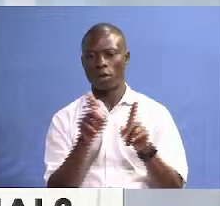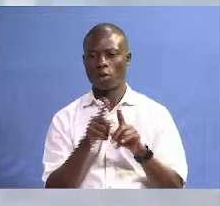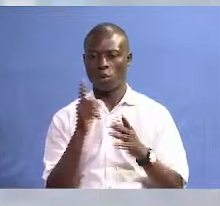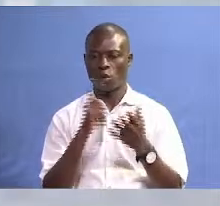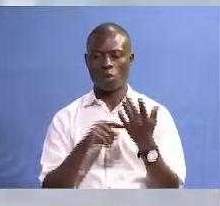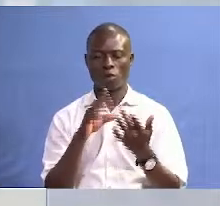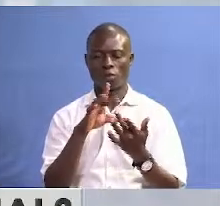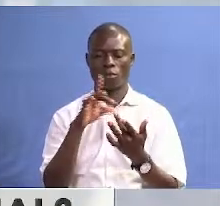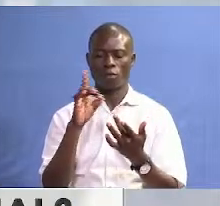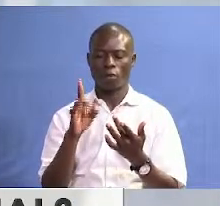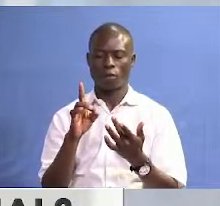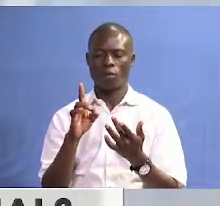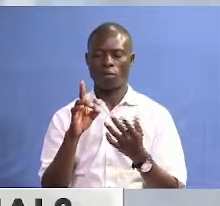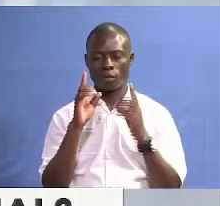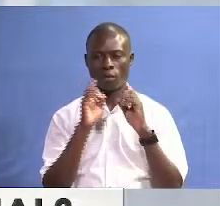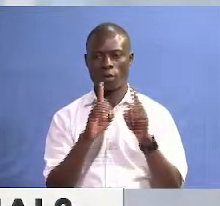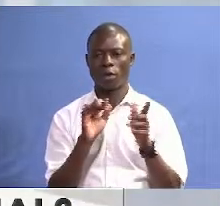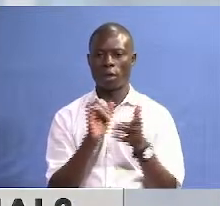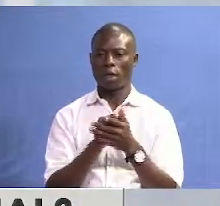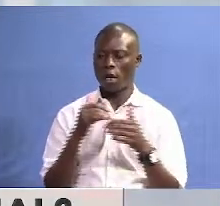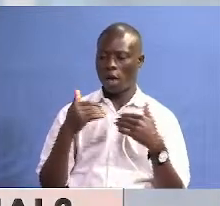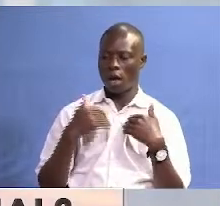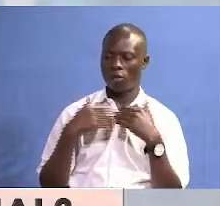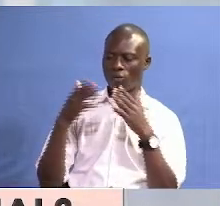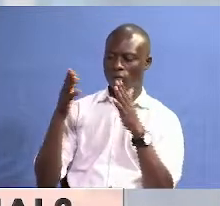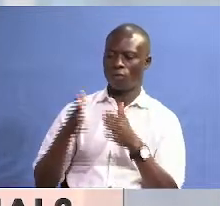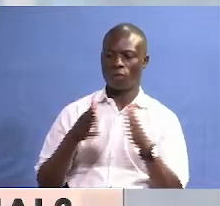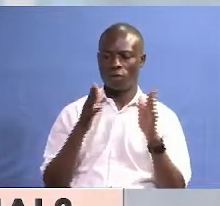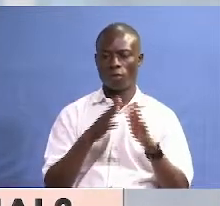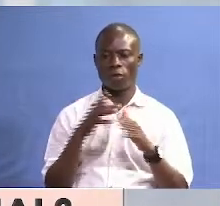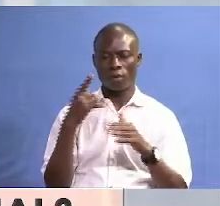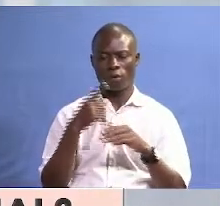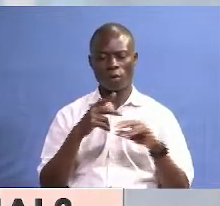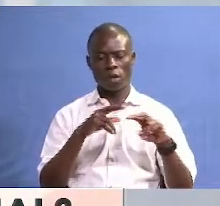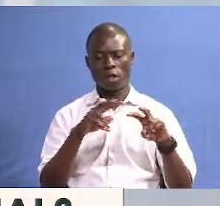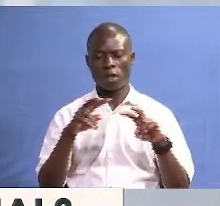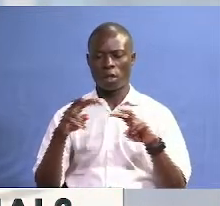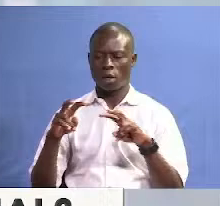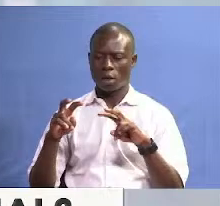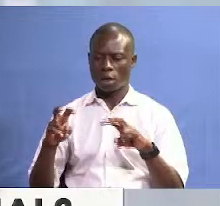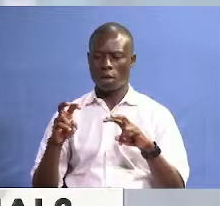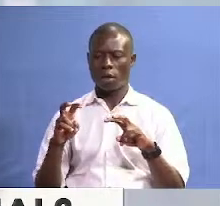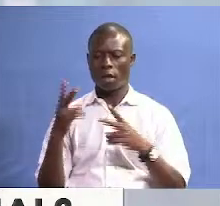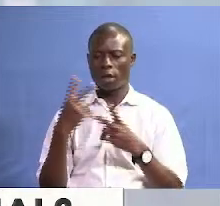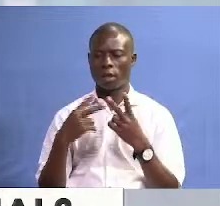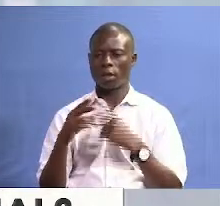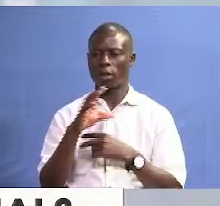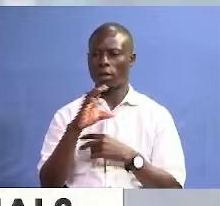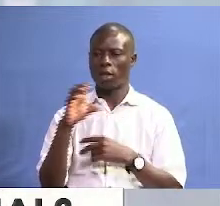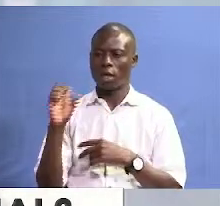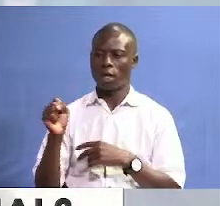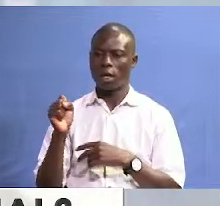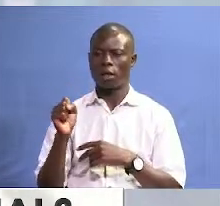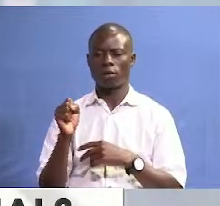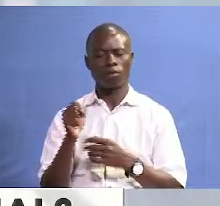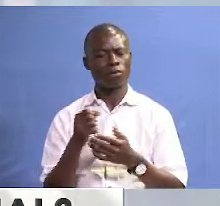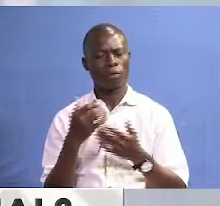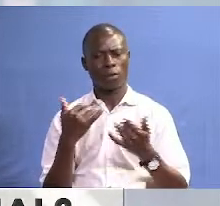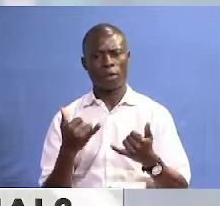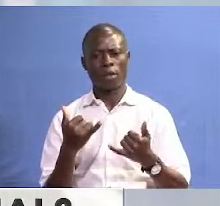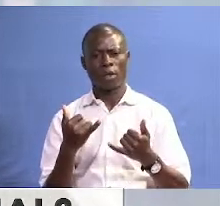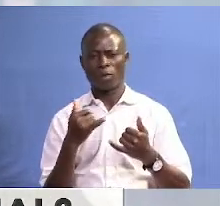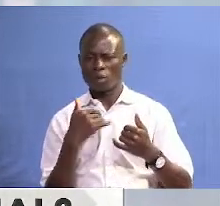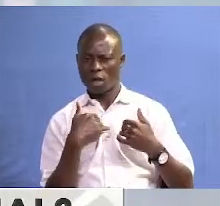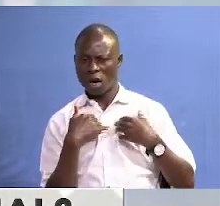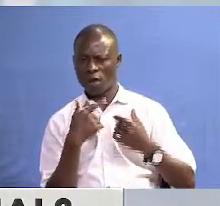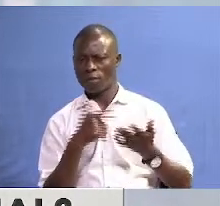option does this sacked CS have right now? Do they have any legal avenue